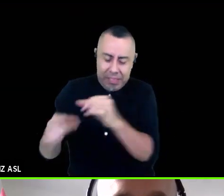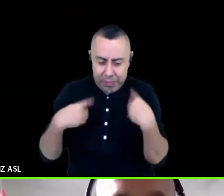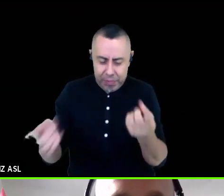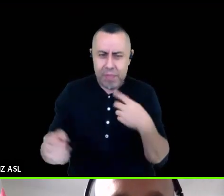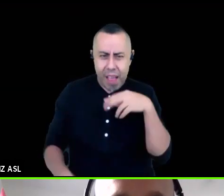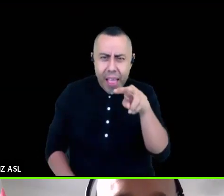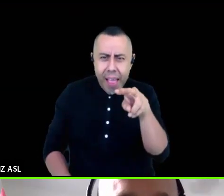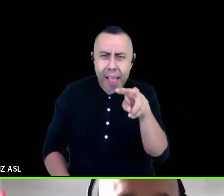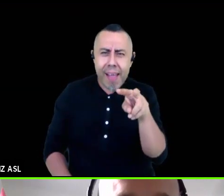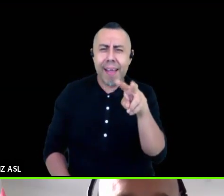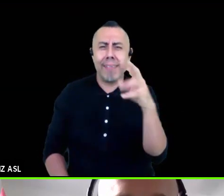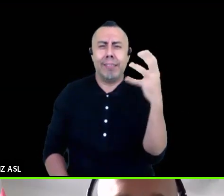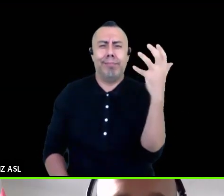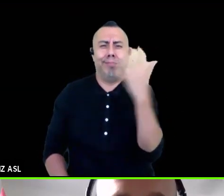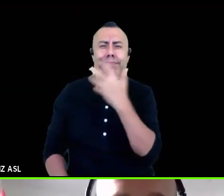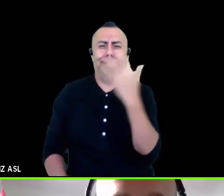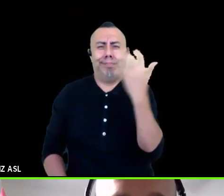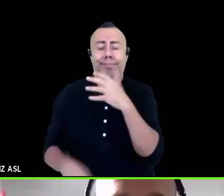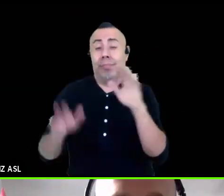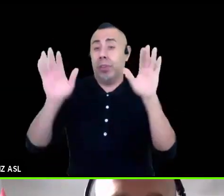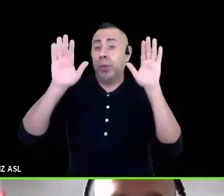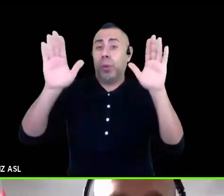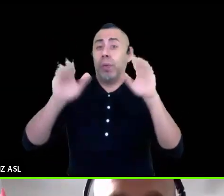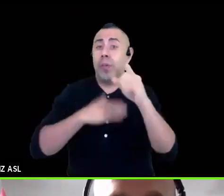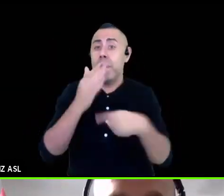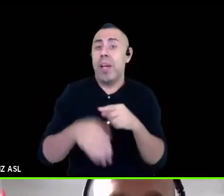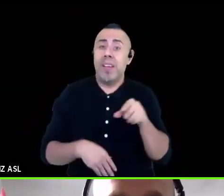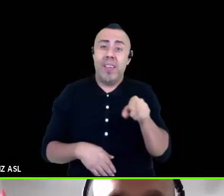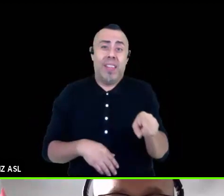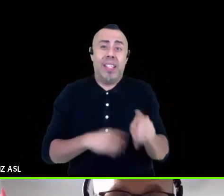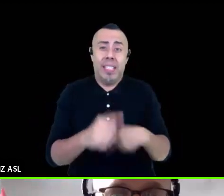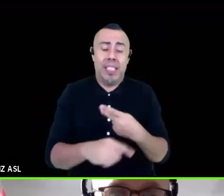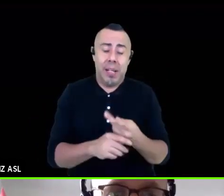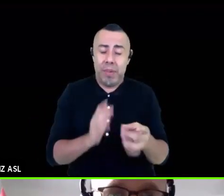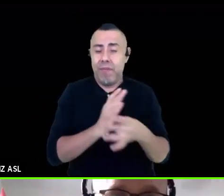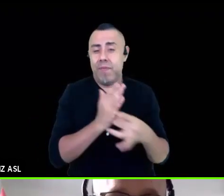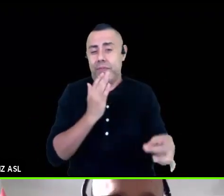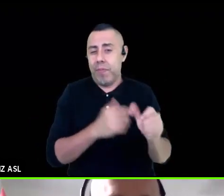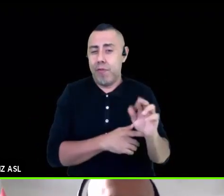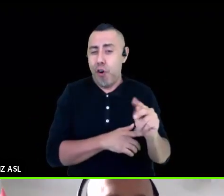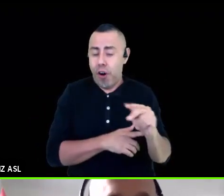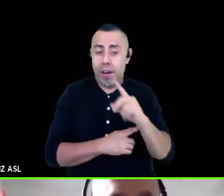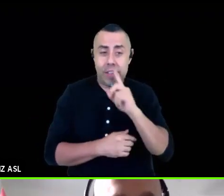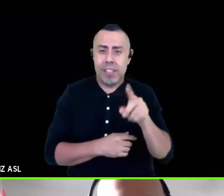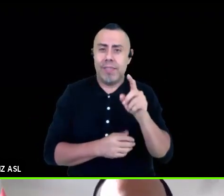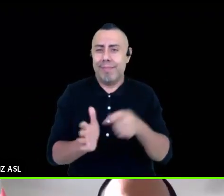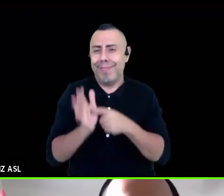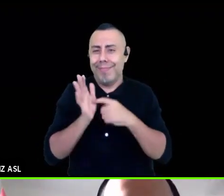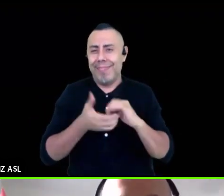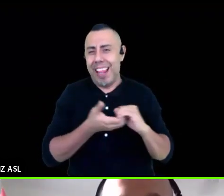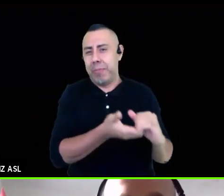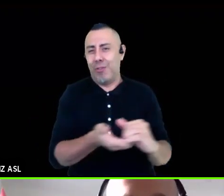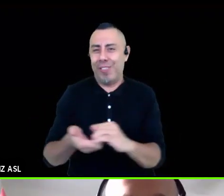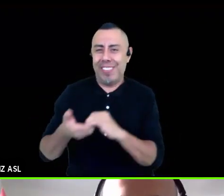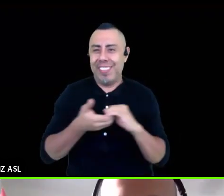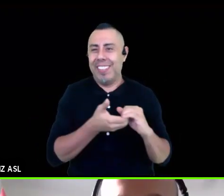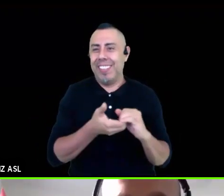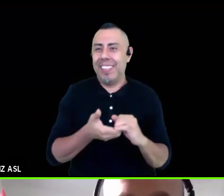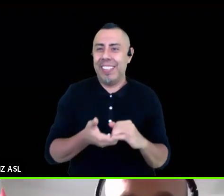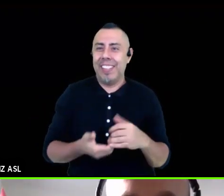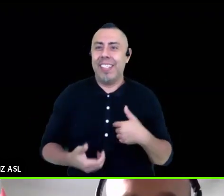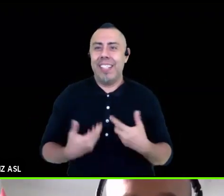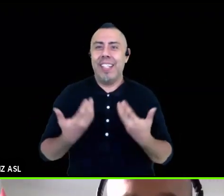form is that it's collaborative. And so I really was feeling like already like giving it away sooner than